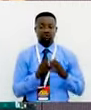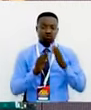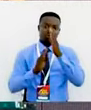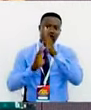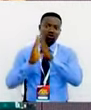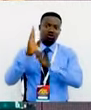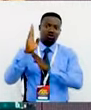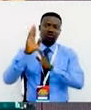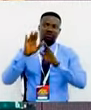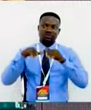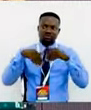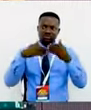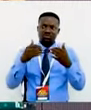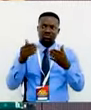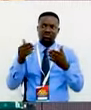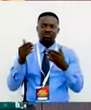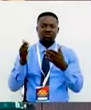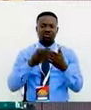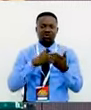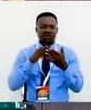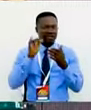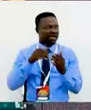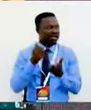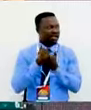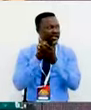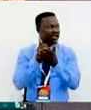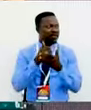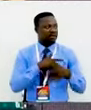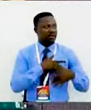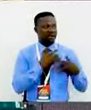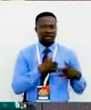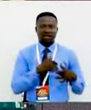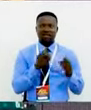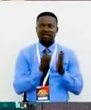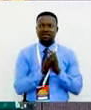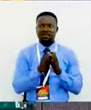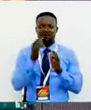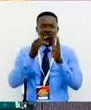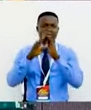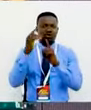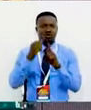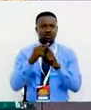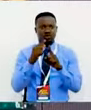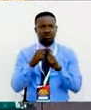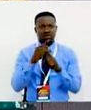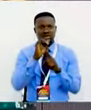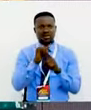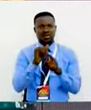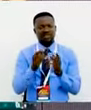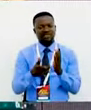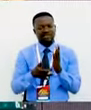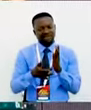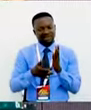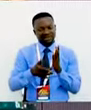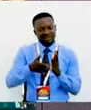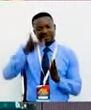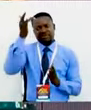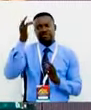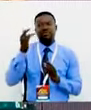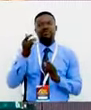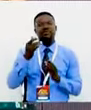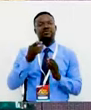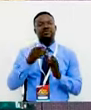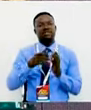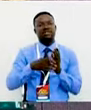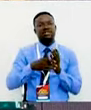us what can work on the state of the heart, which is the word of God, and it is sharper and